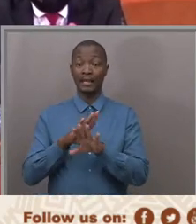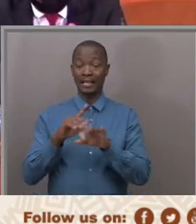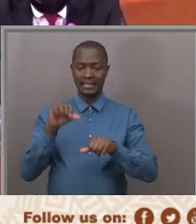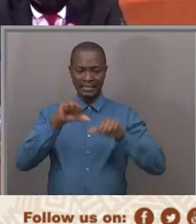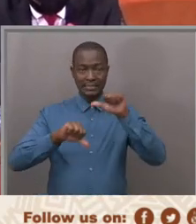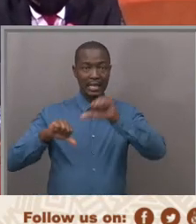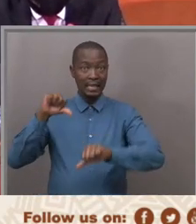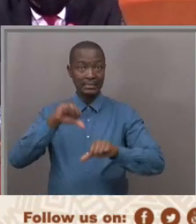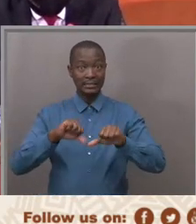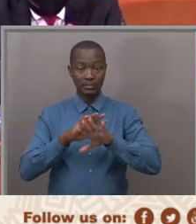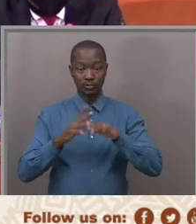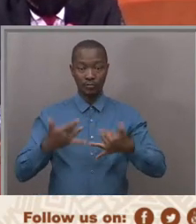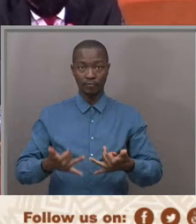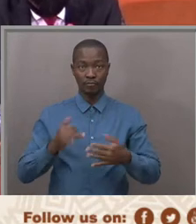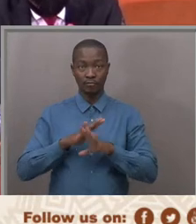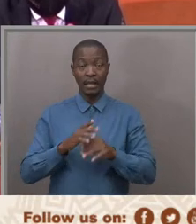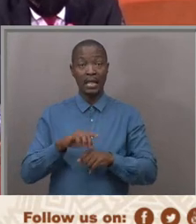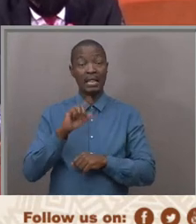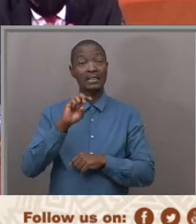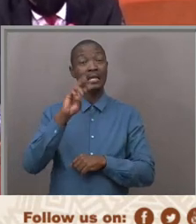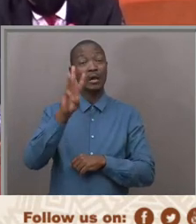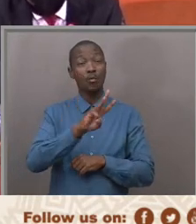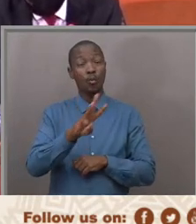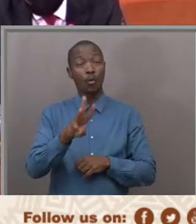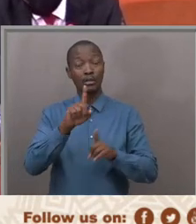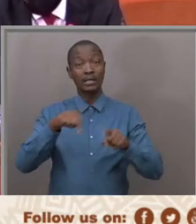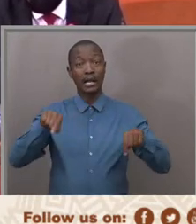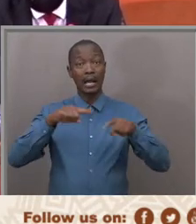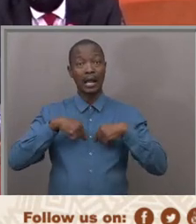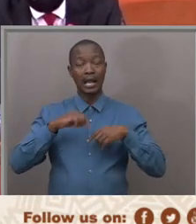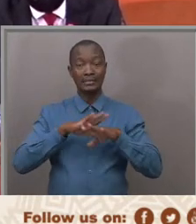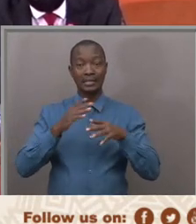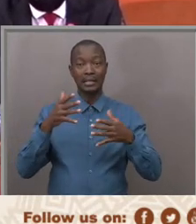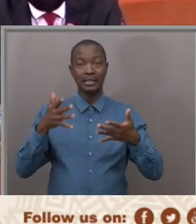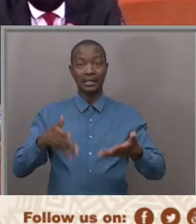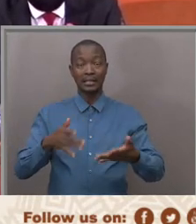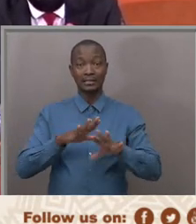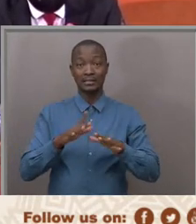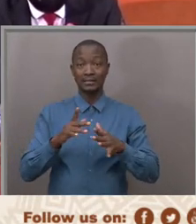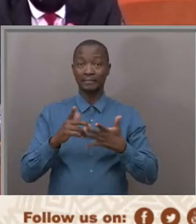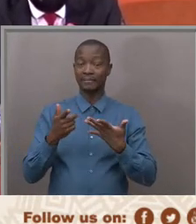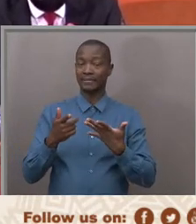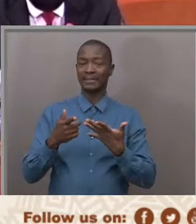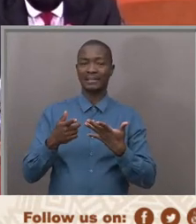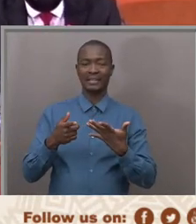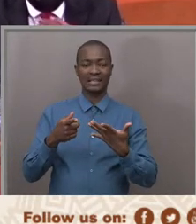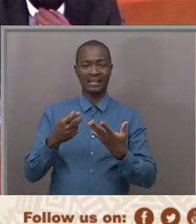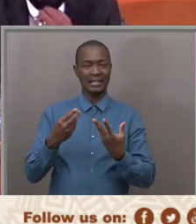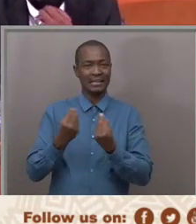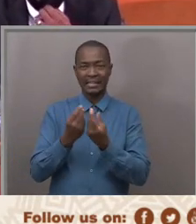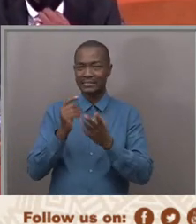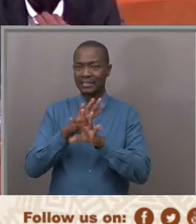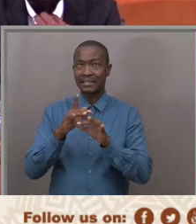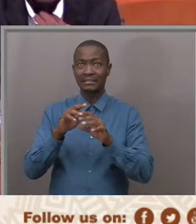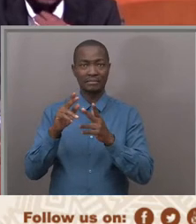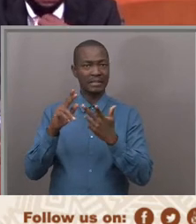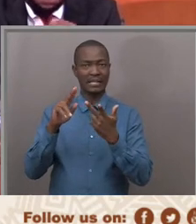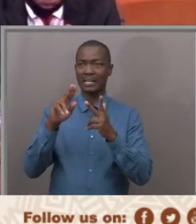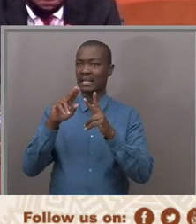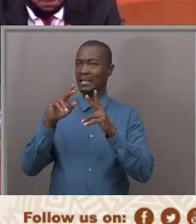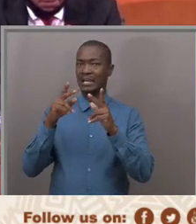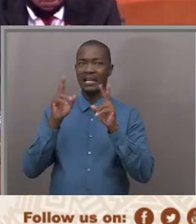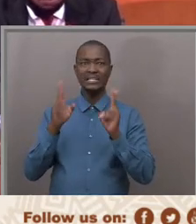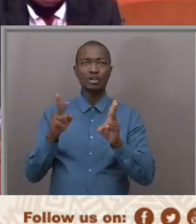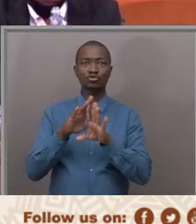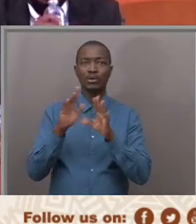our generation are warning us that pandemics and climate-induced natural disasters are likely to be a